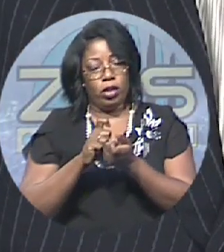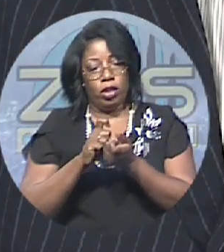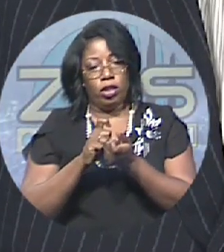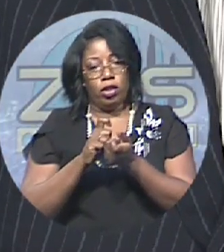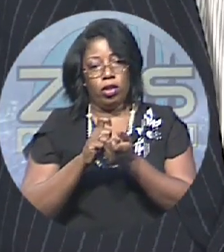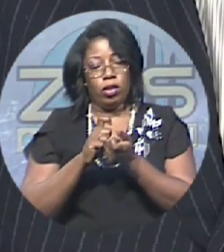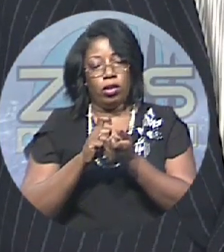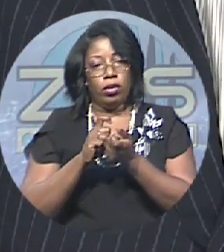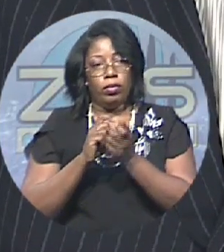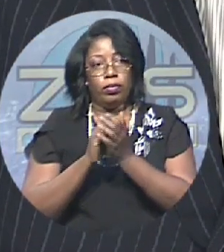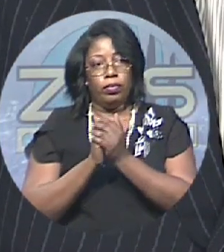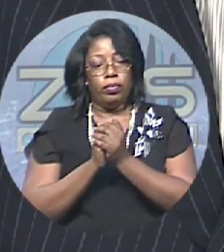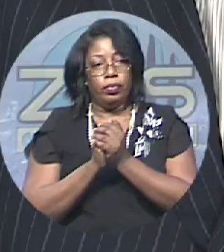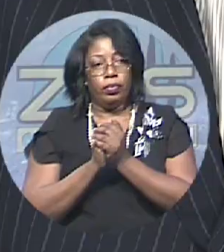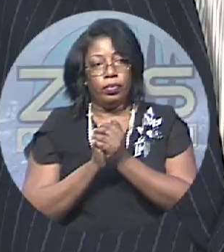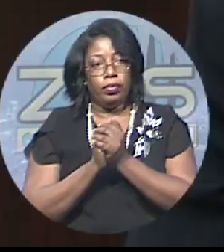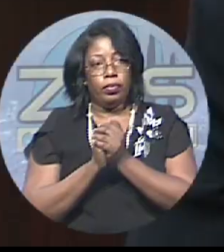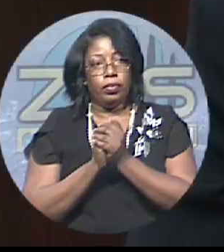view.